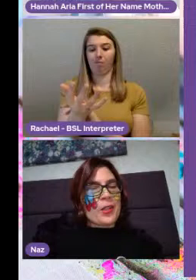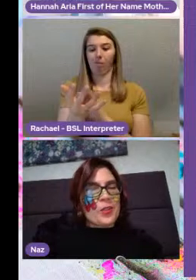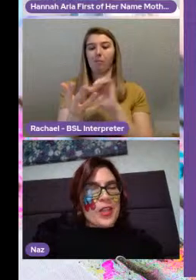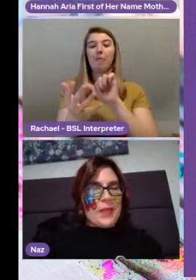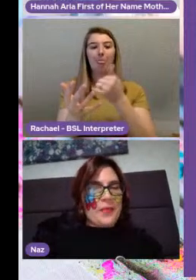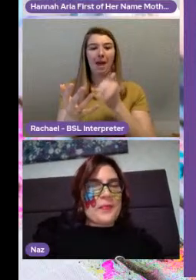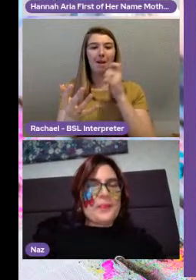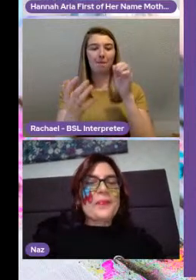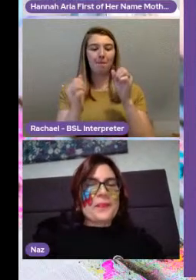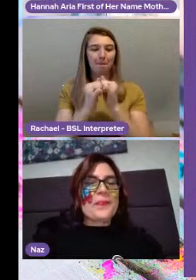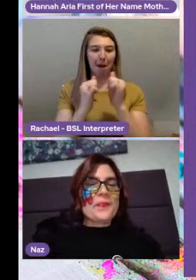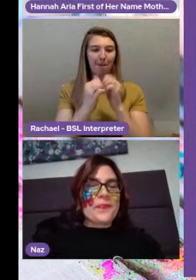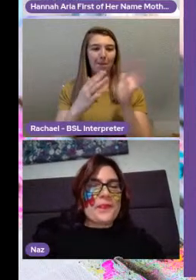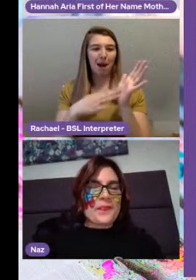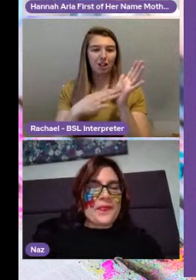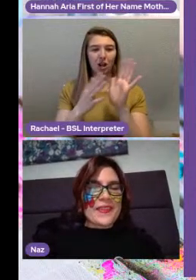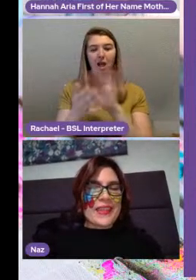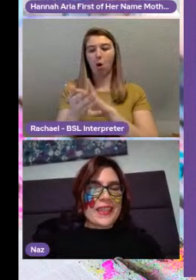got, that's how I got the shape.